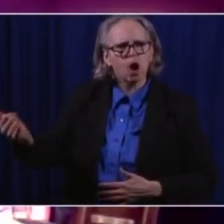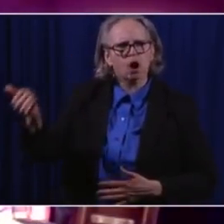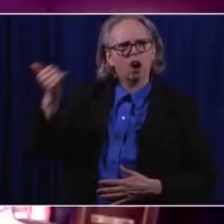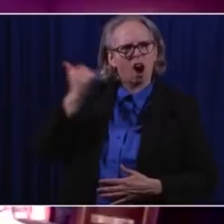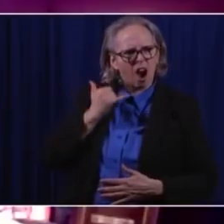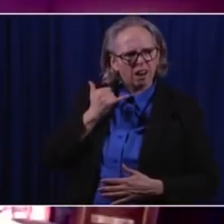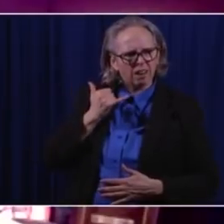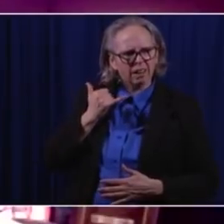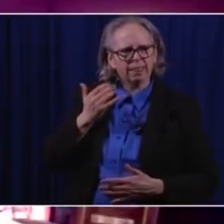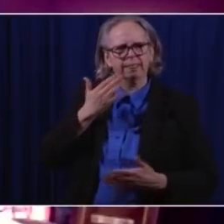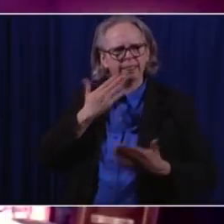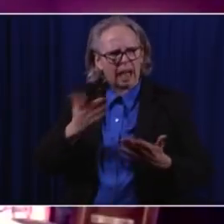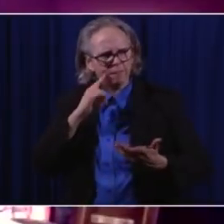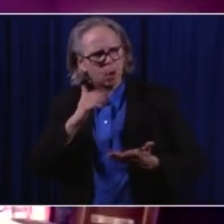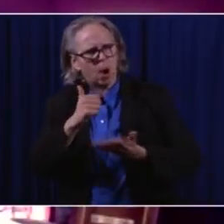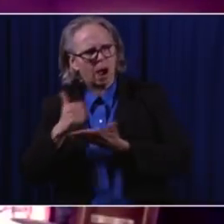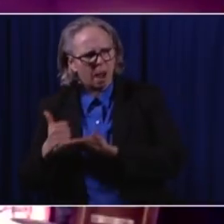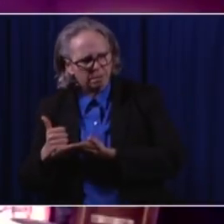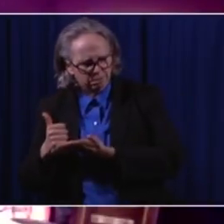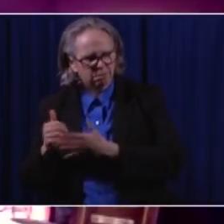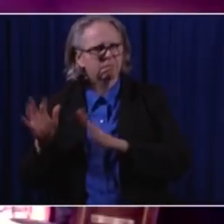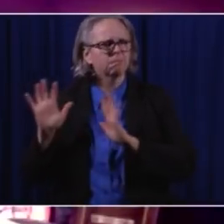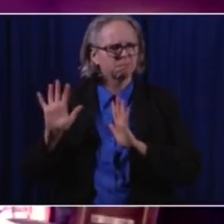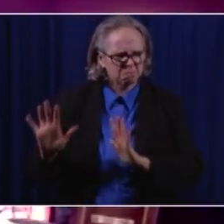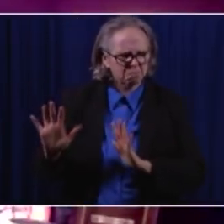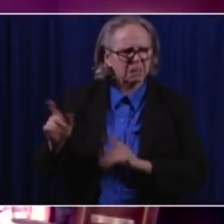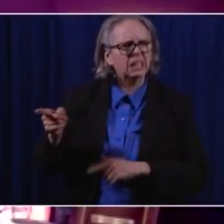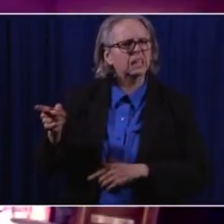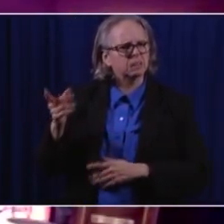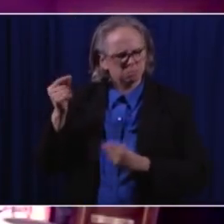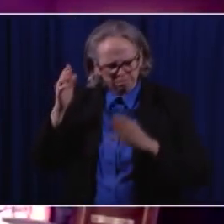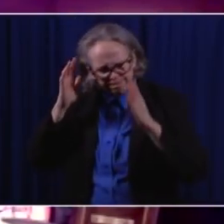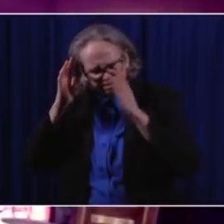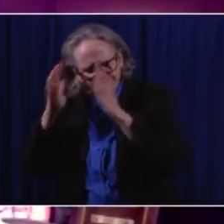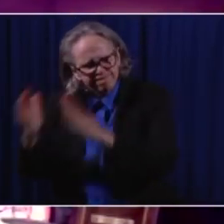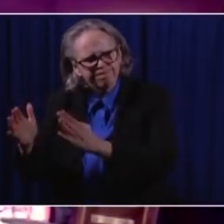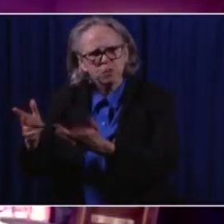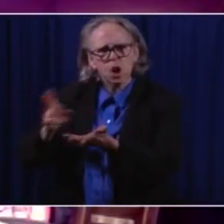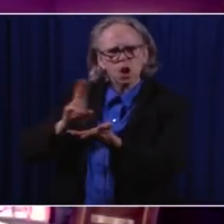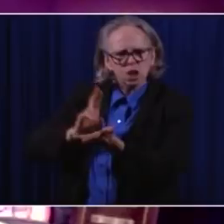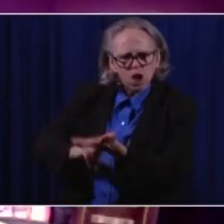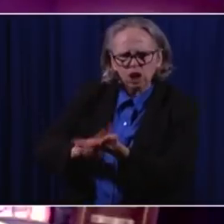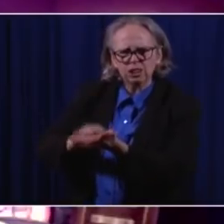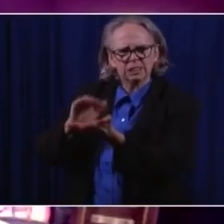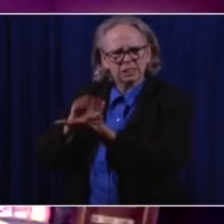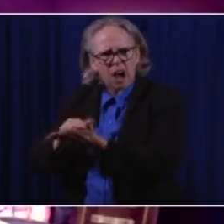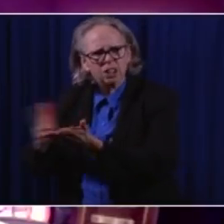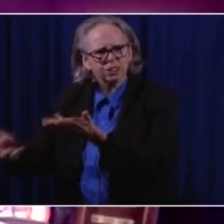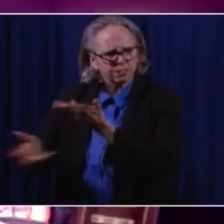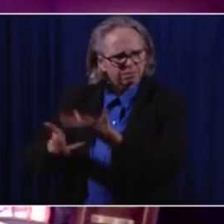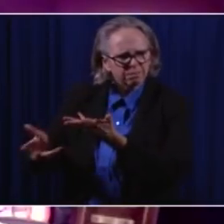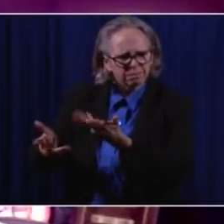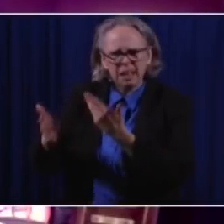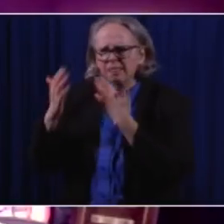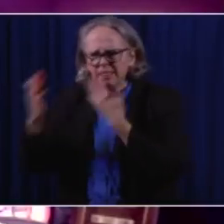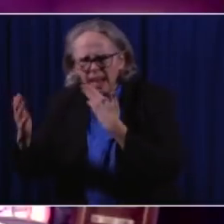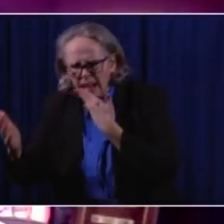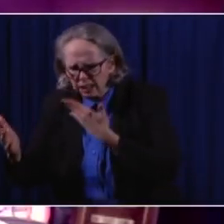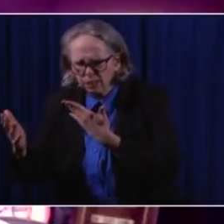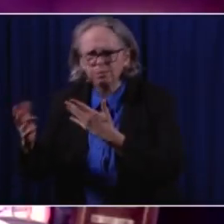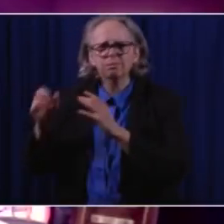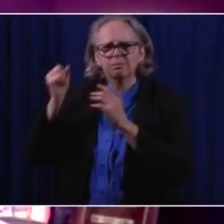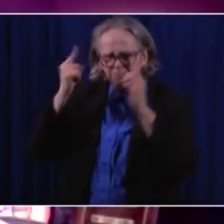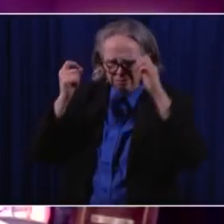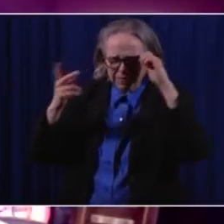focus on me and how that was impacting me. I decided I was going to thank my healthcare workers and the people who were so dedicated in taking care of